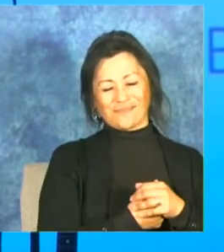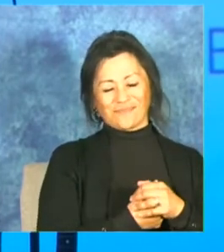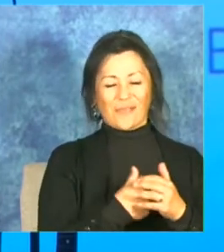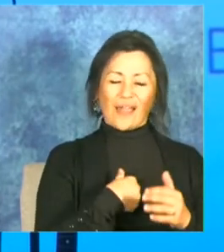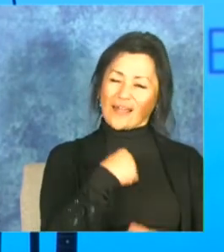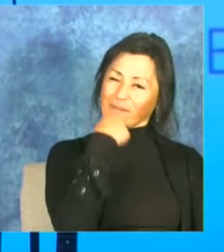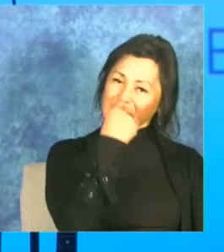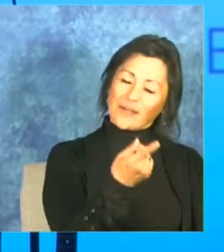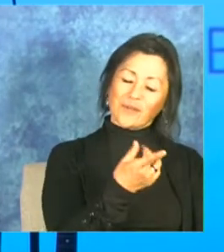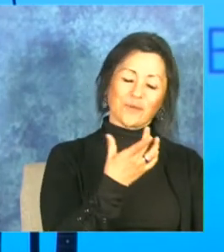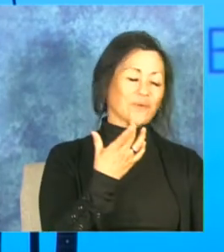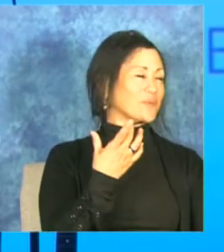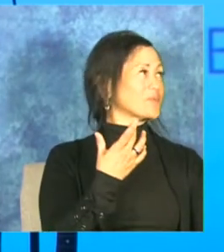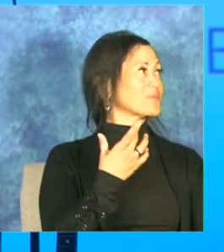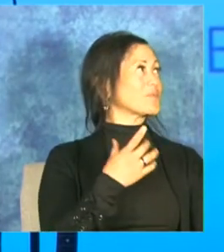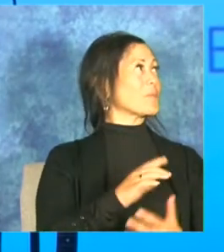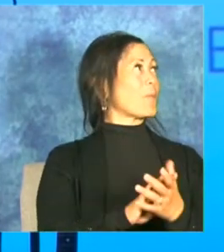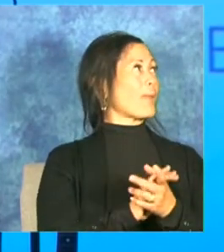I tell you, in my